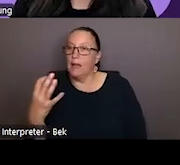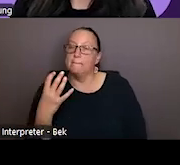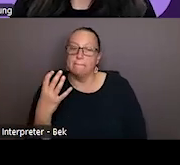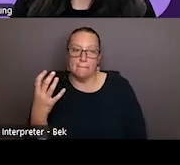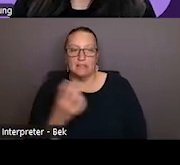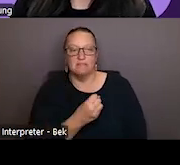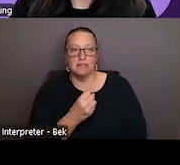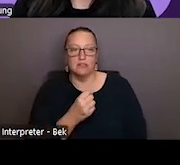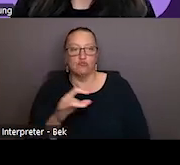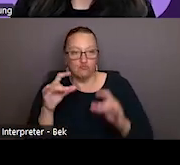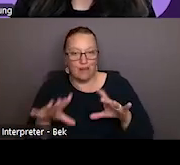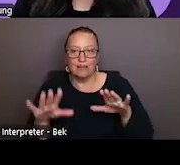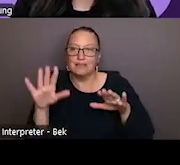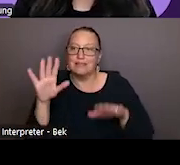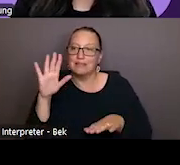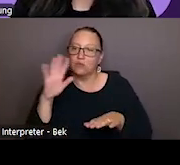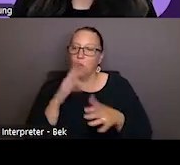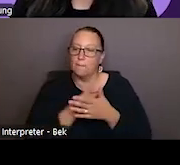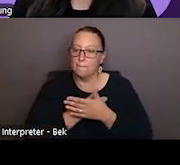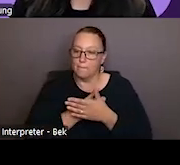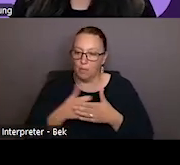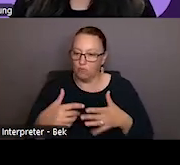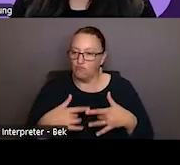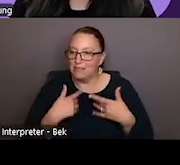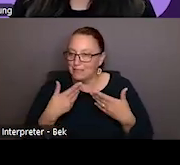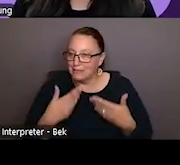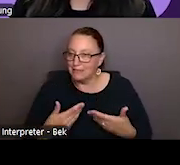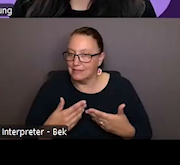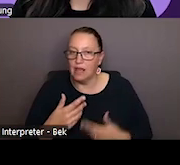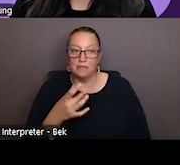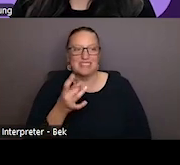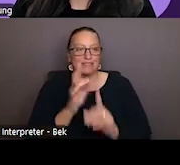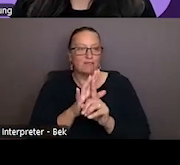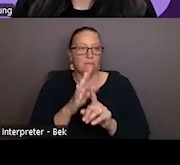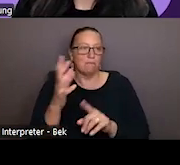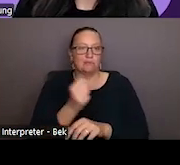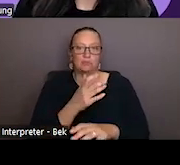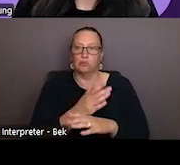must be an Australian citizen or Australian permanent resident and a practicing artist or